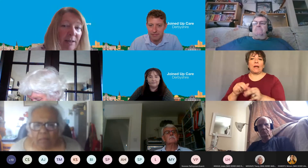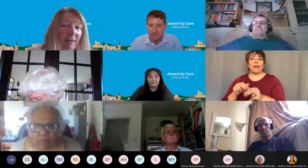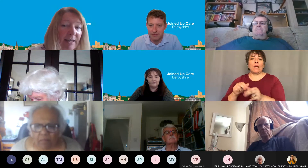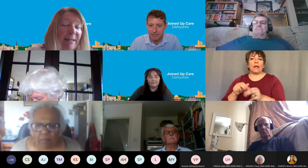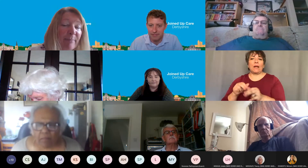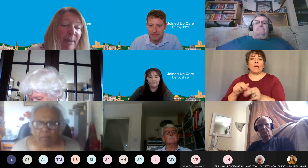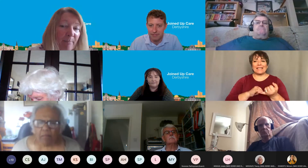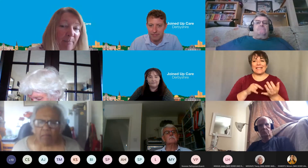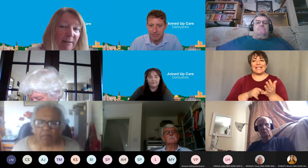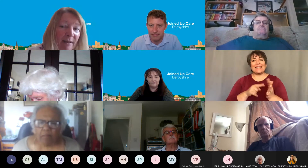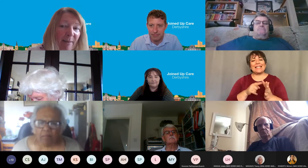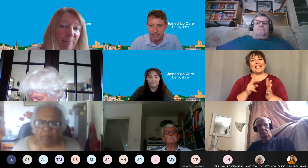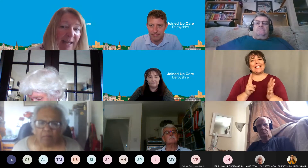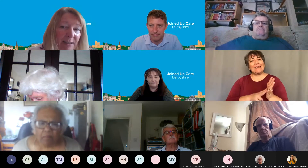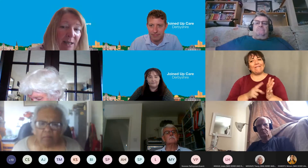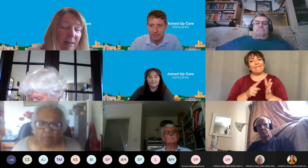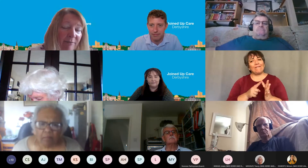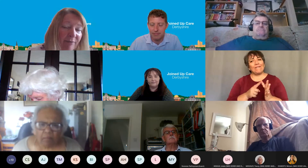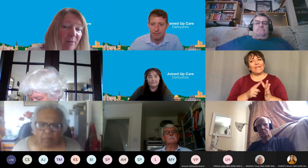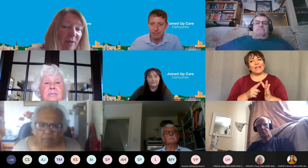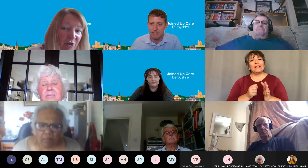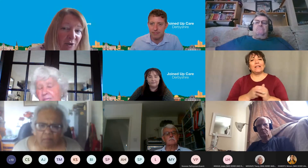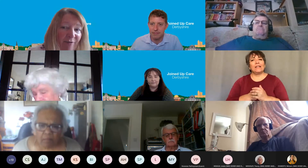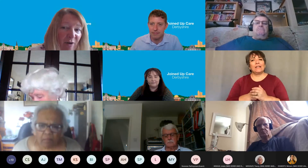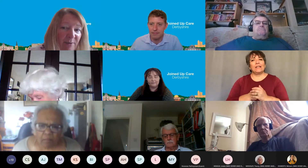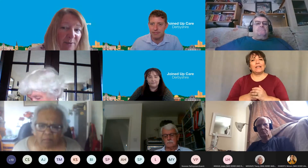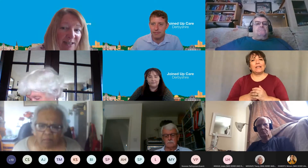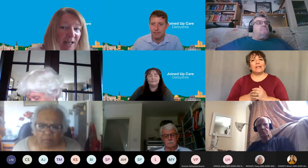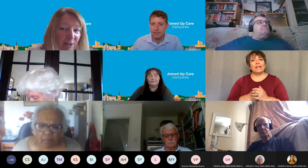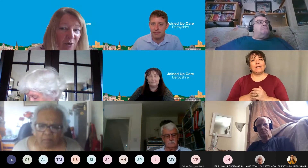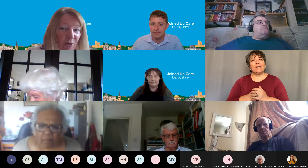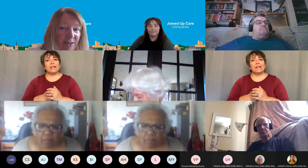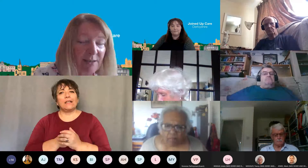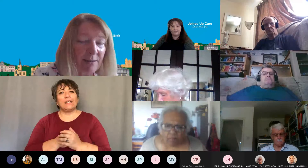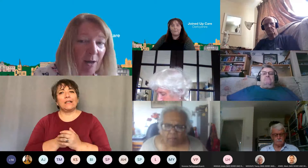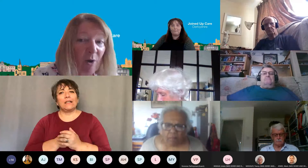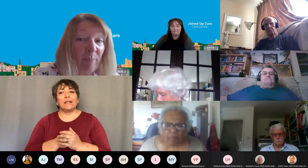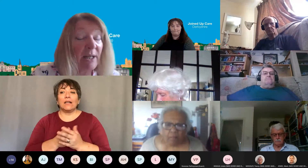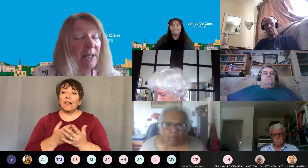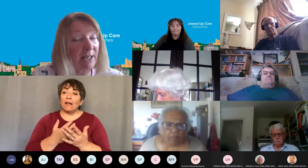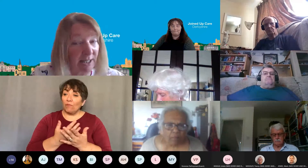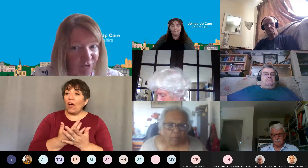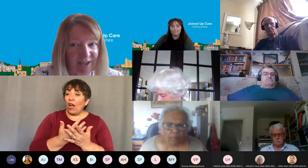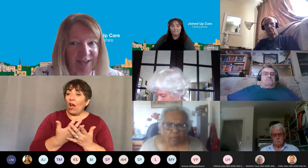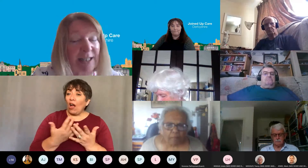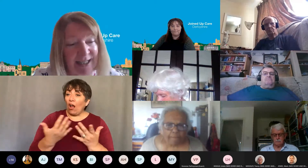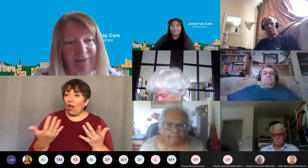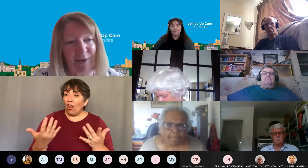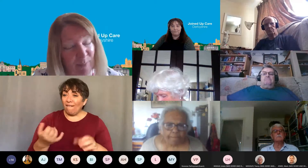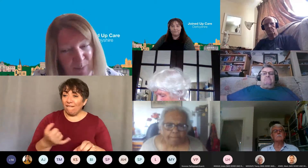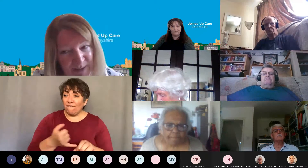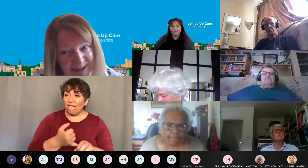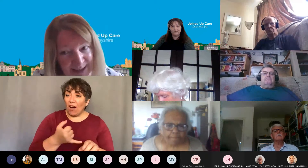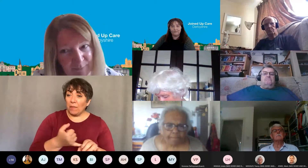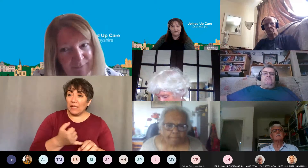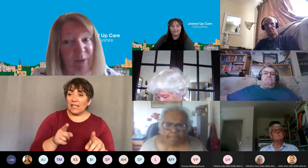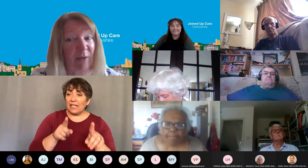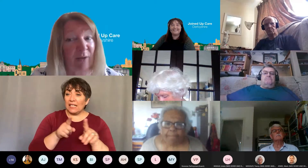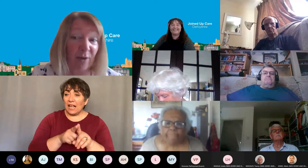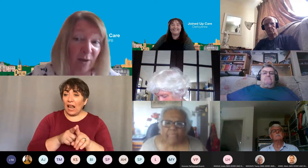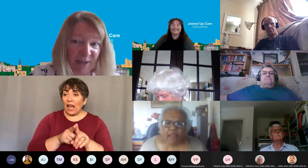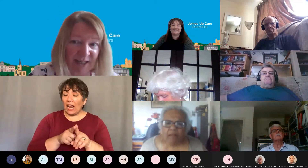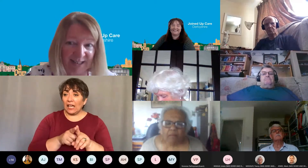of email and mail campaigns from commercial pharmacies like Lloyd's Co-op. Interestingly, Steve, I got one